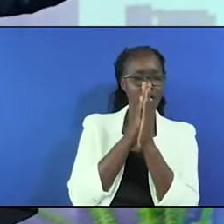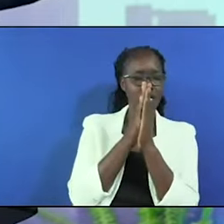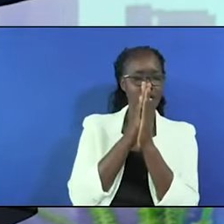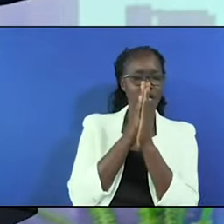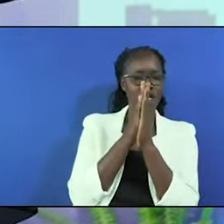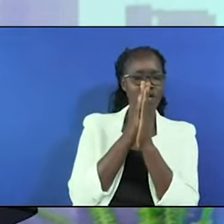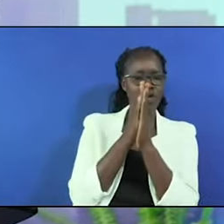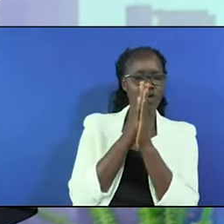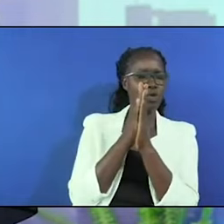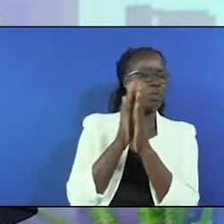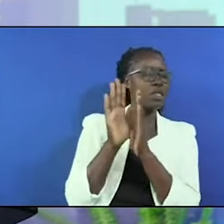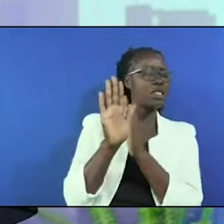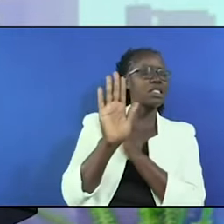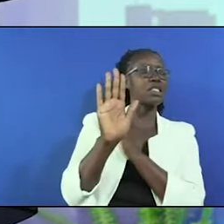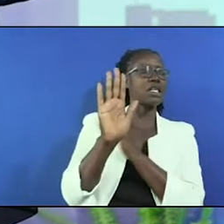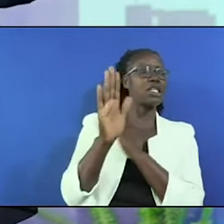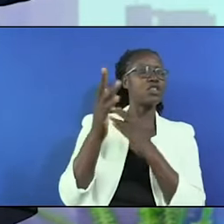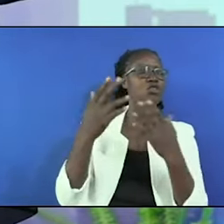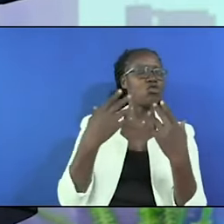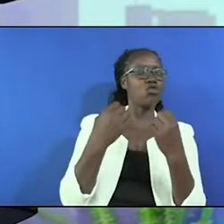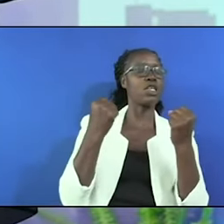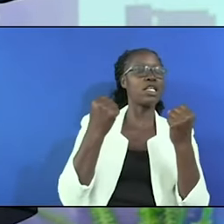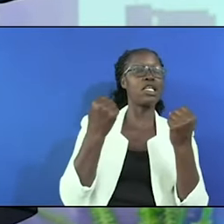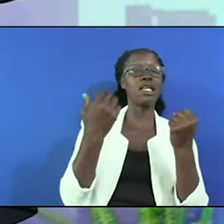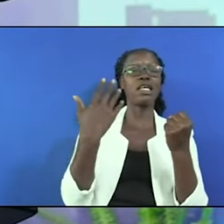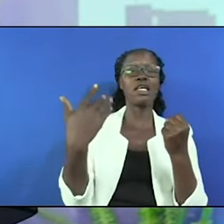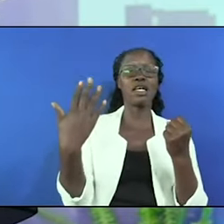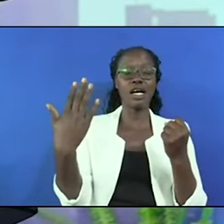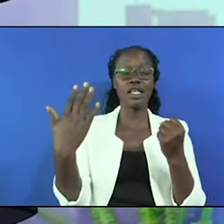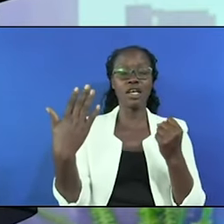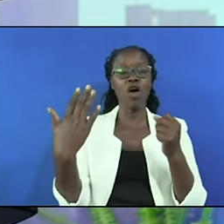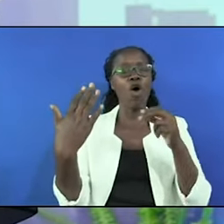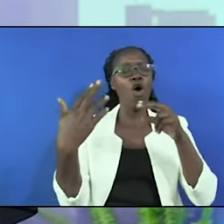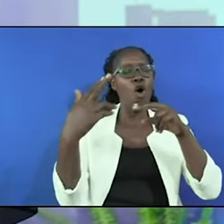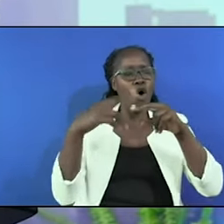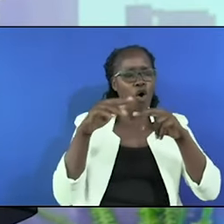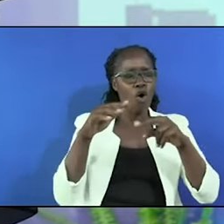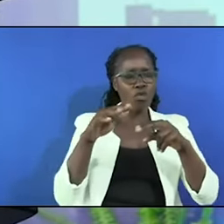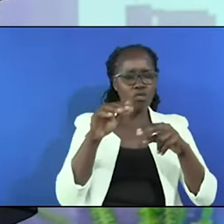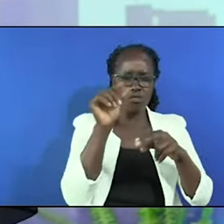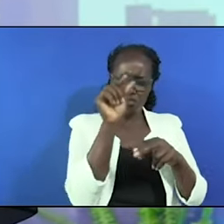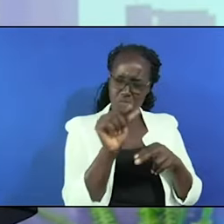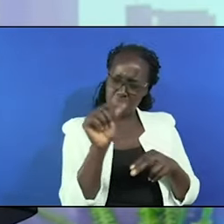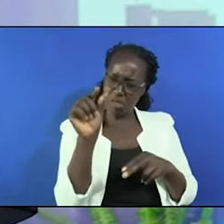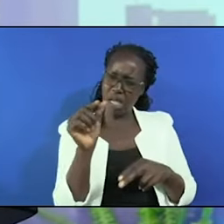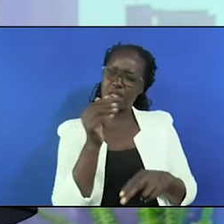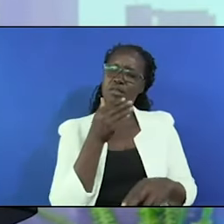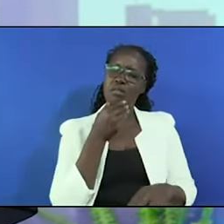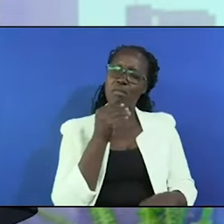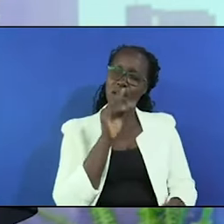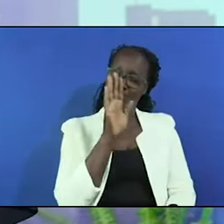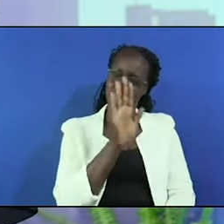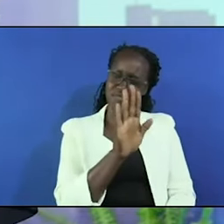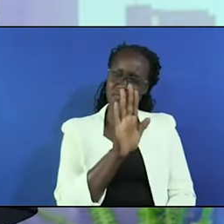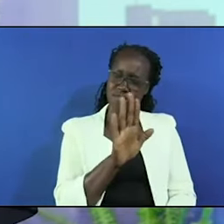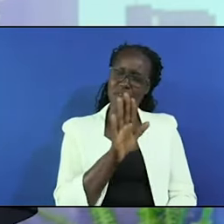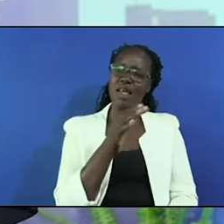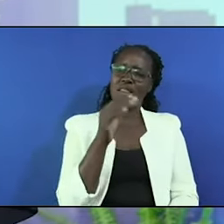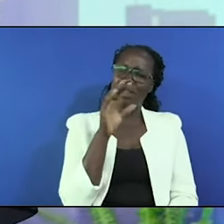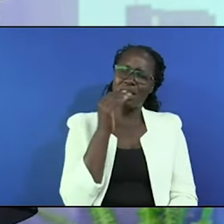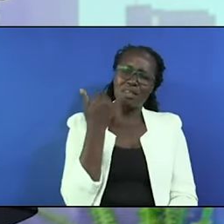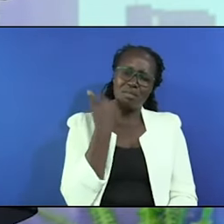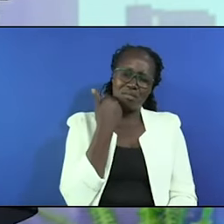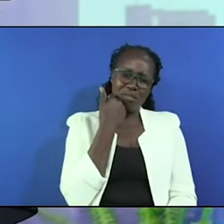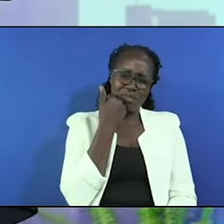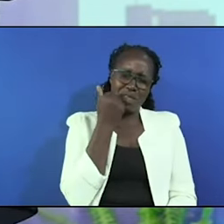may stretch your healing hand upon that brother, upon that mama, upon that